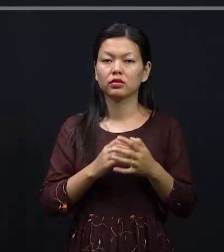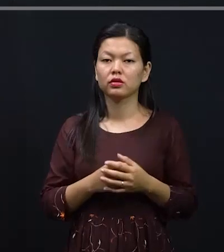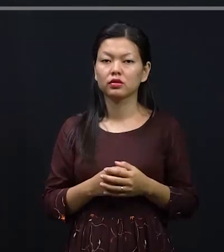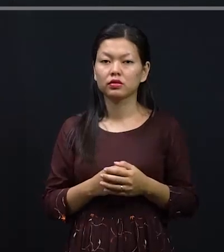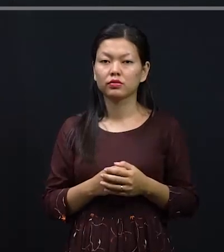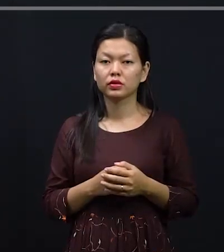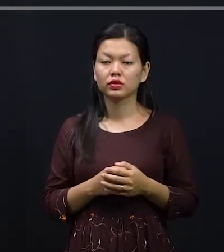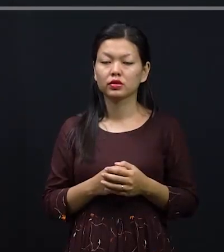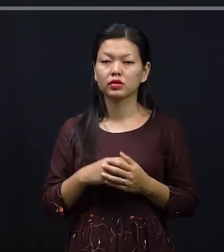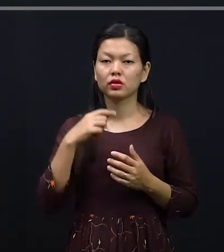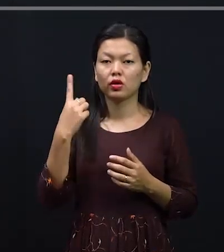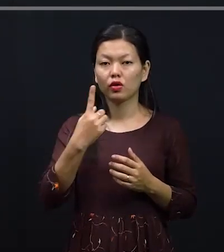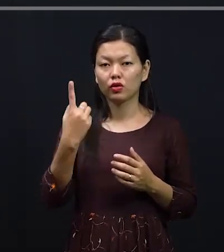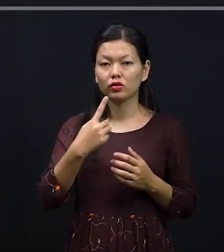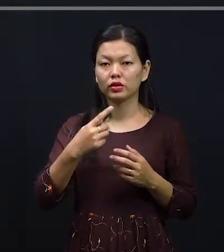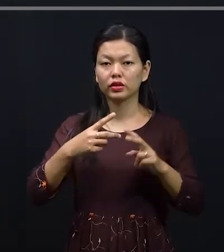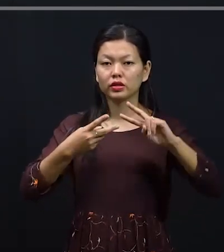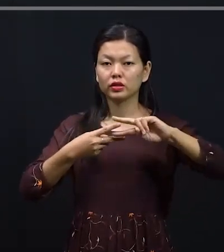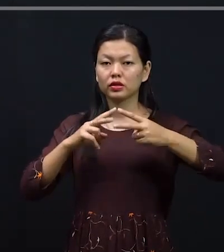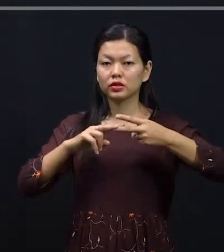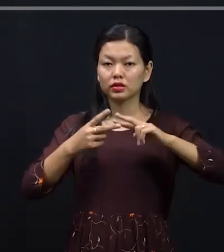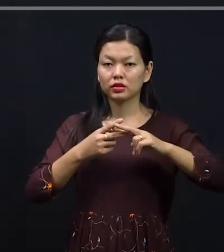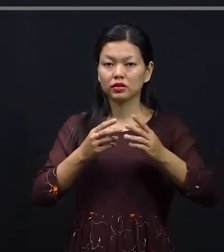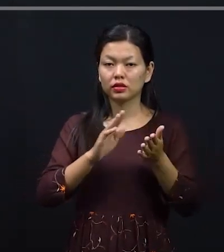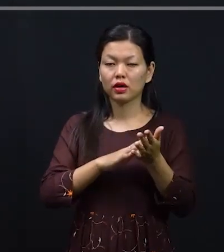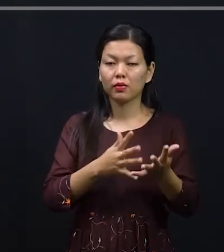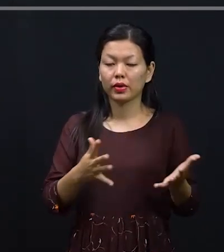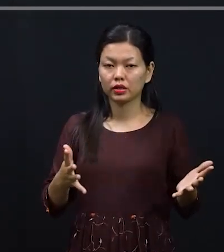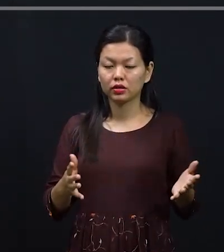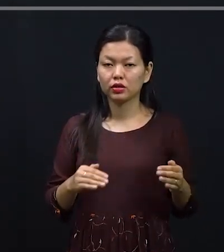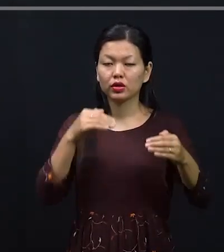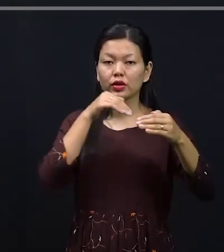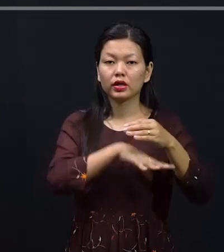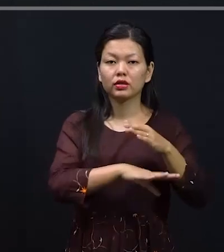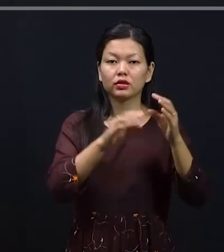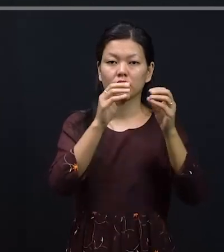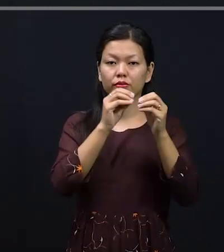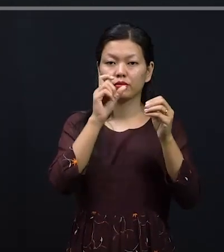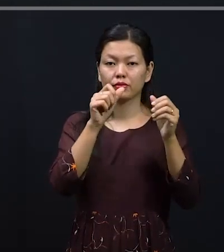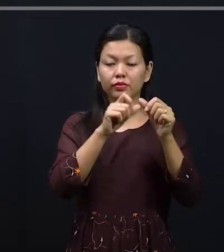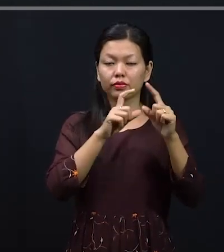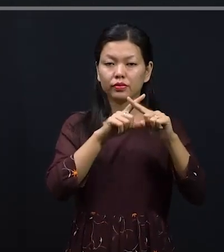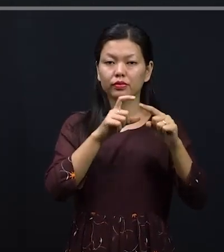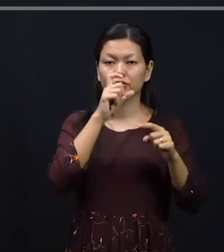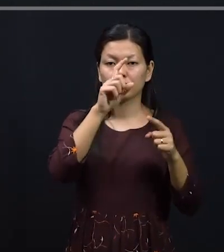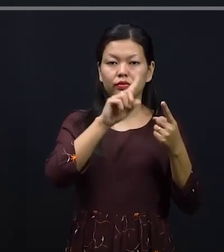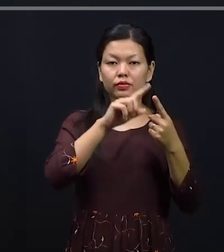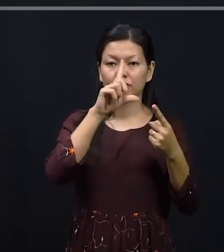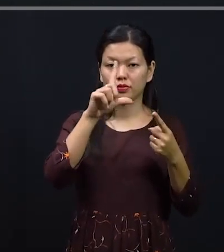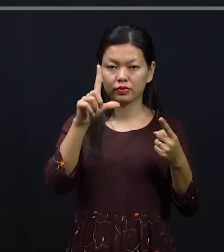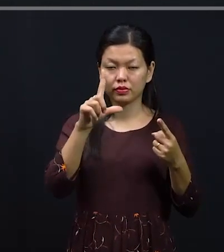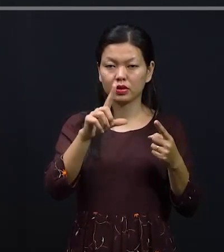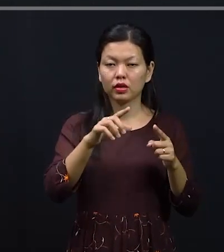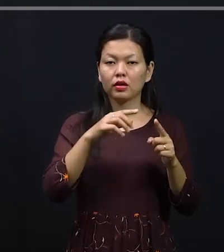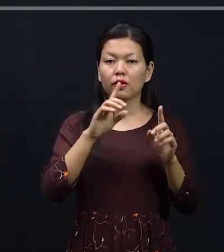allowing only the genetic material to enter into the bacterial cell, while the coat the protein coats